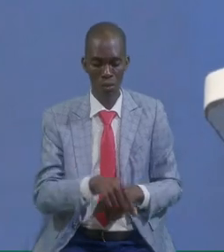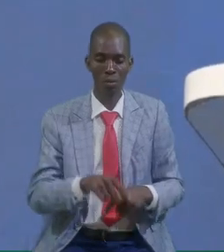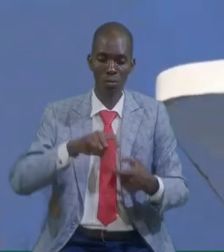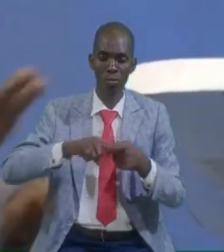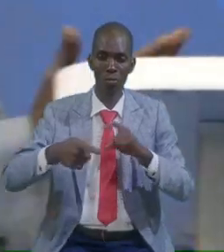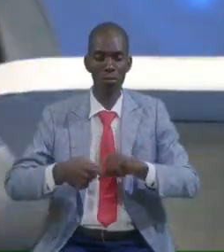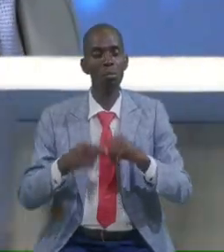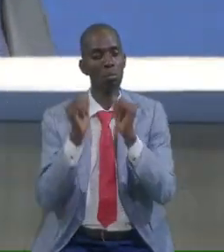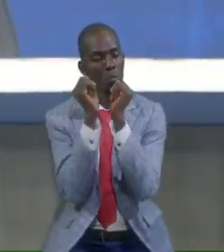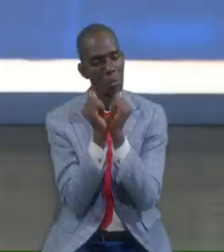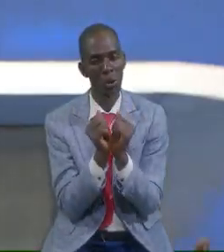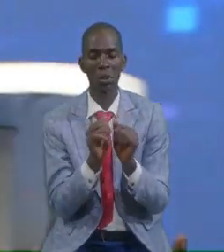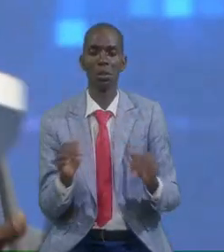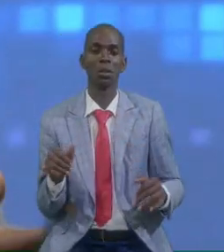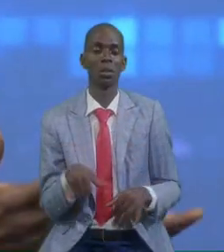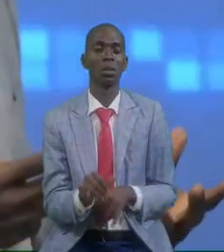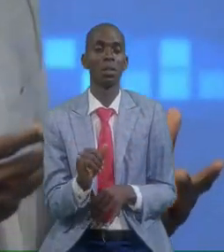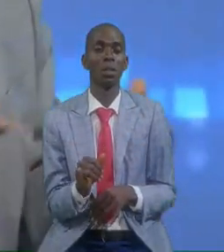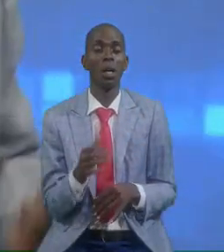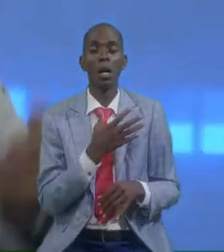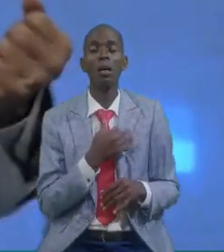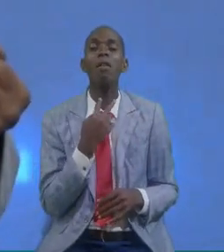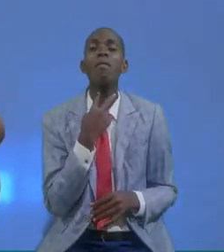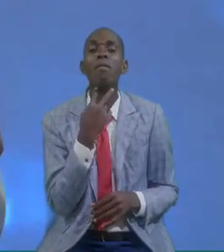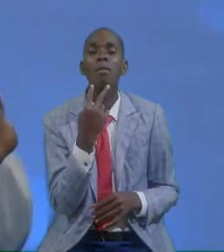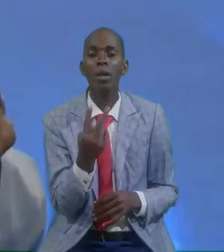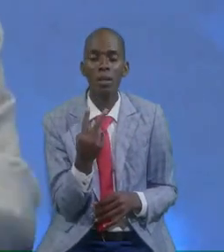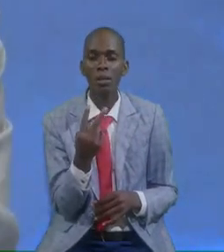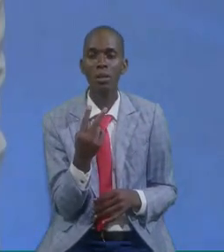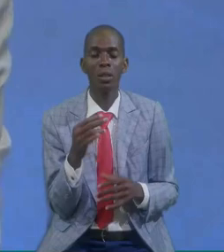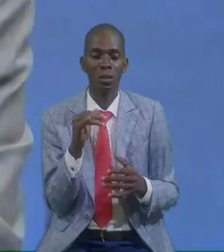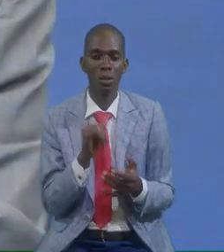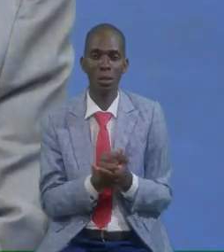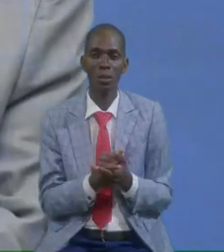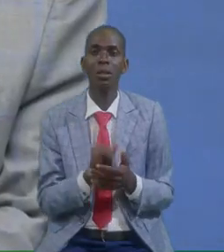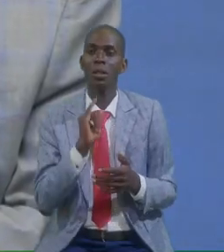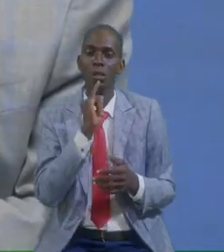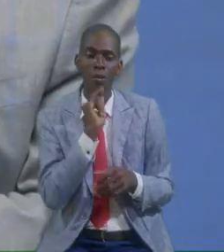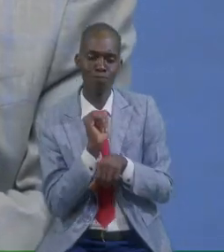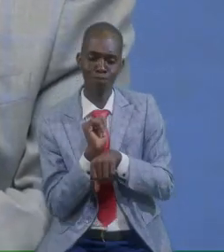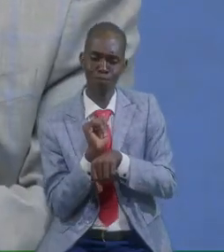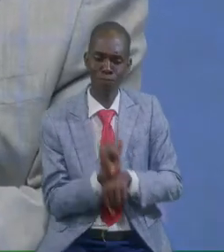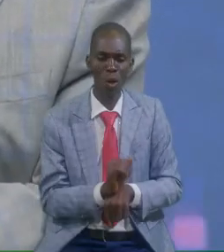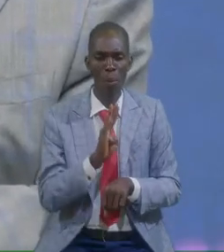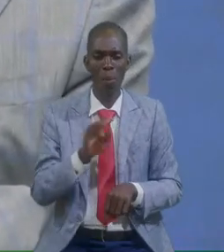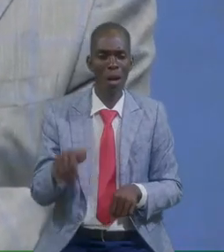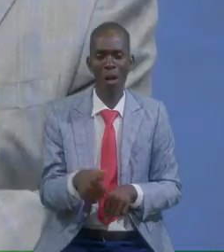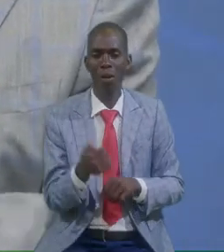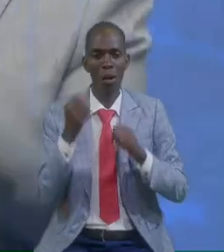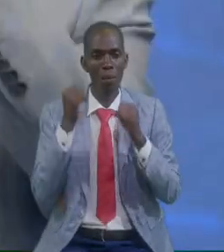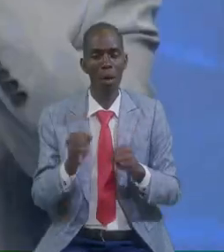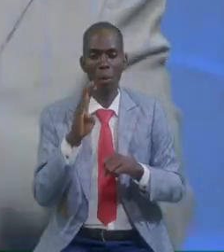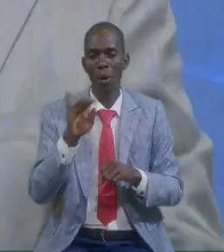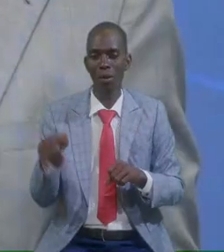bondage. The voice is held up by another power, a greater